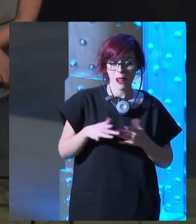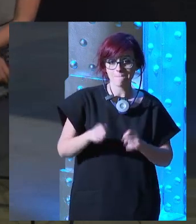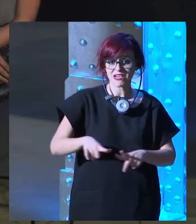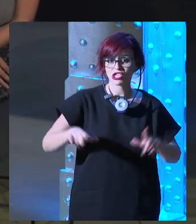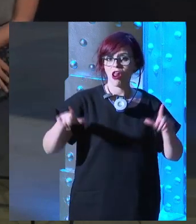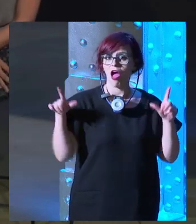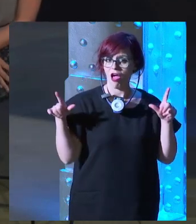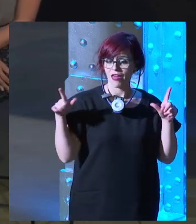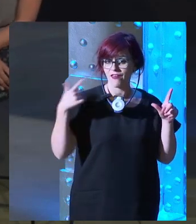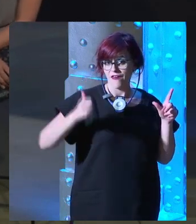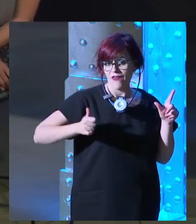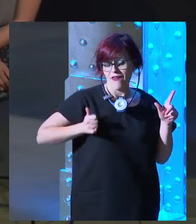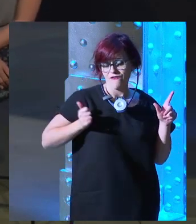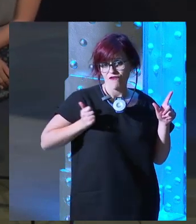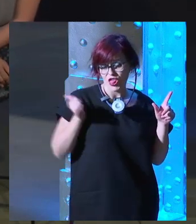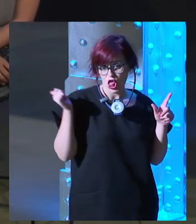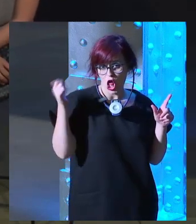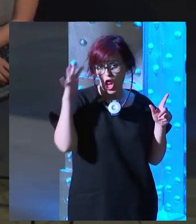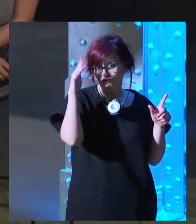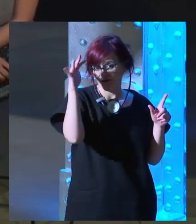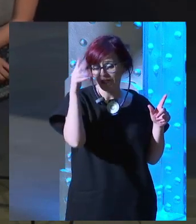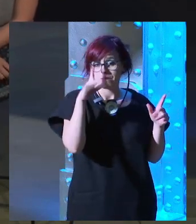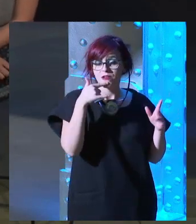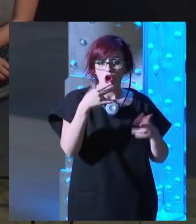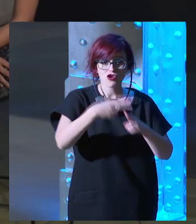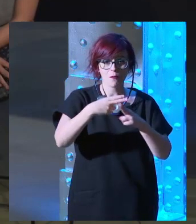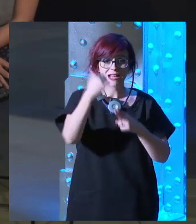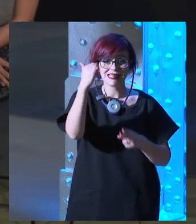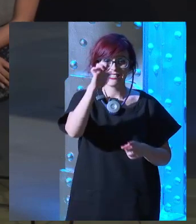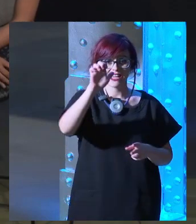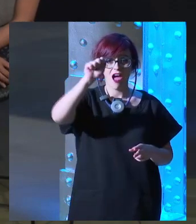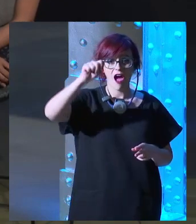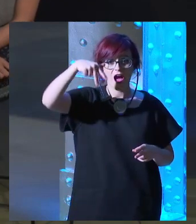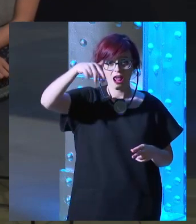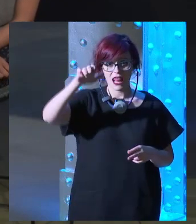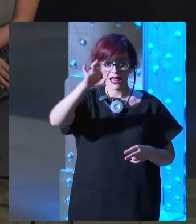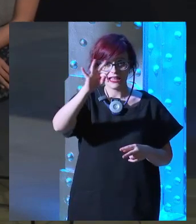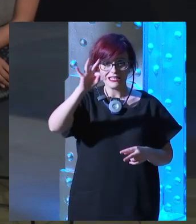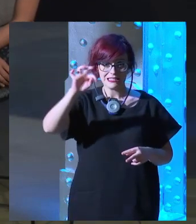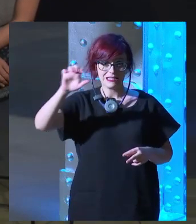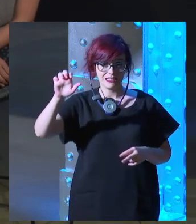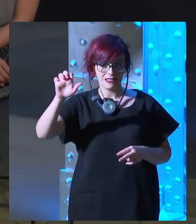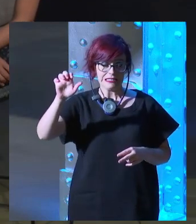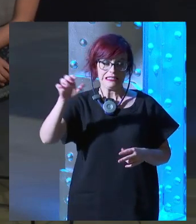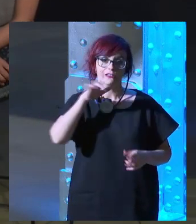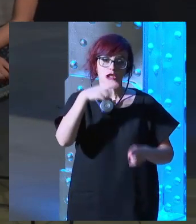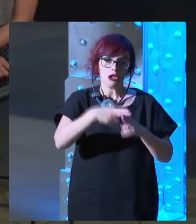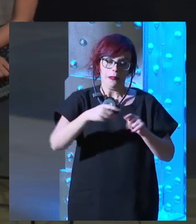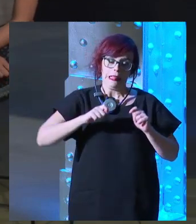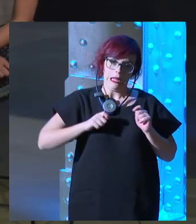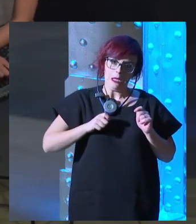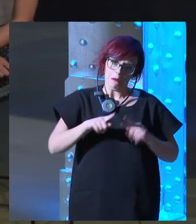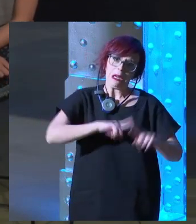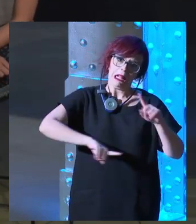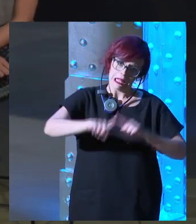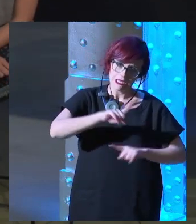Jeanette, and that caused a lot of problems because at the time auto-fiction wasn't happening, and now it will be very simple and obvious and